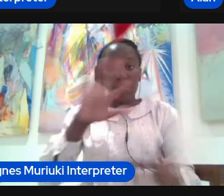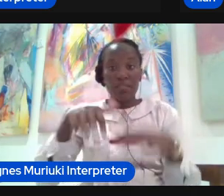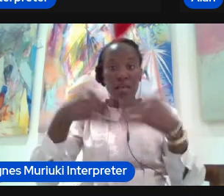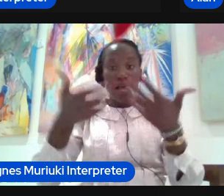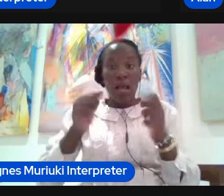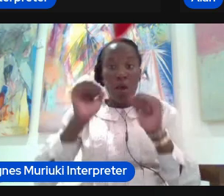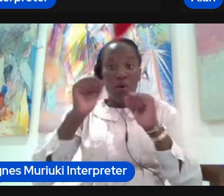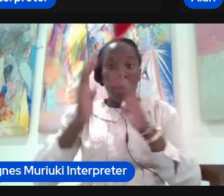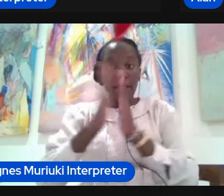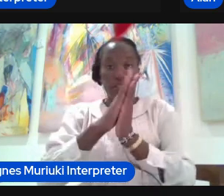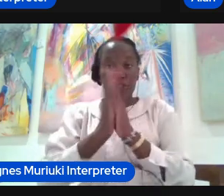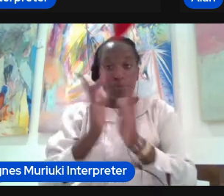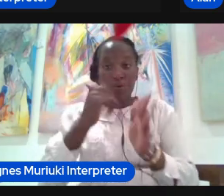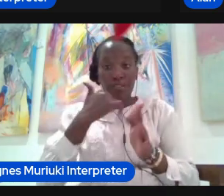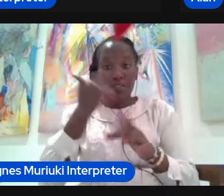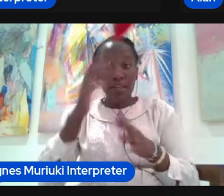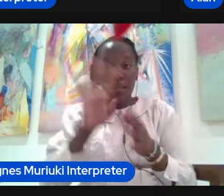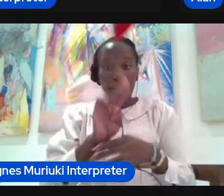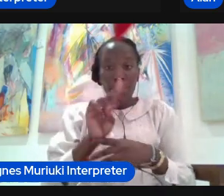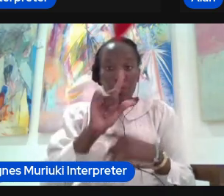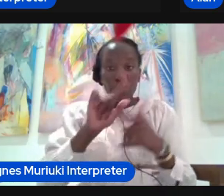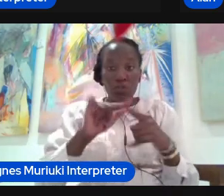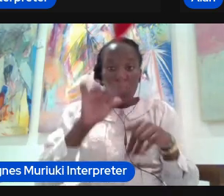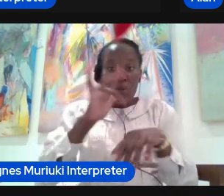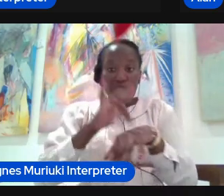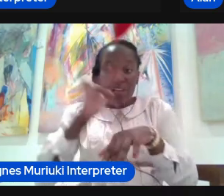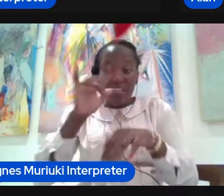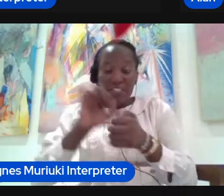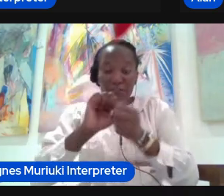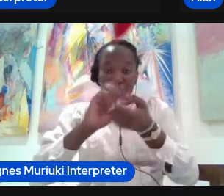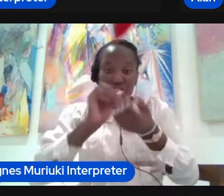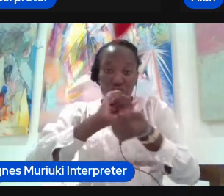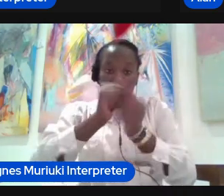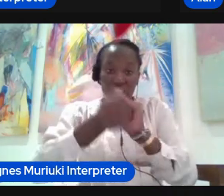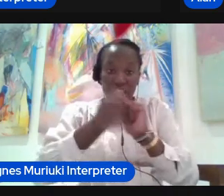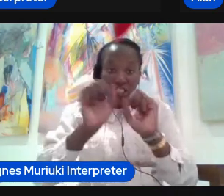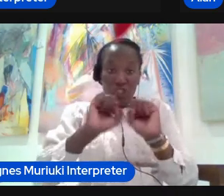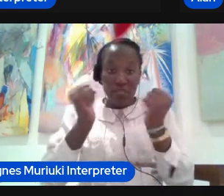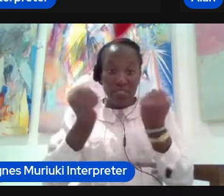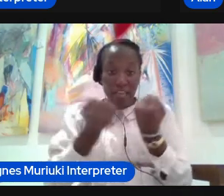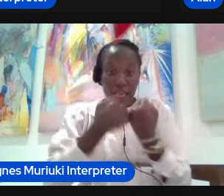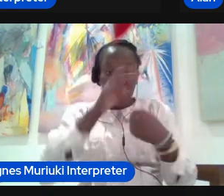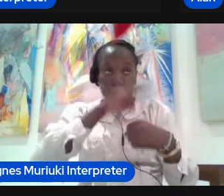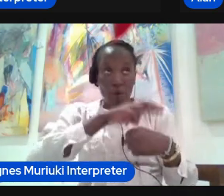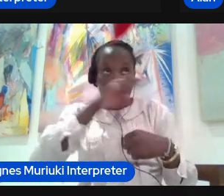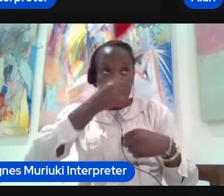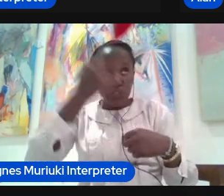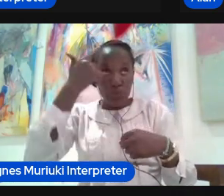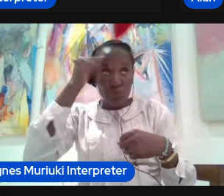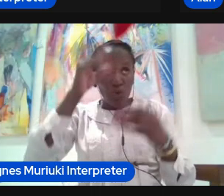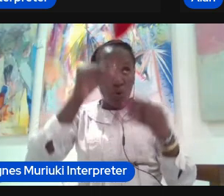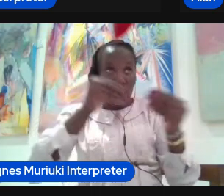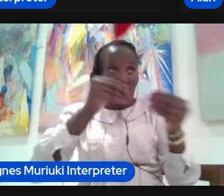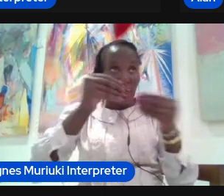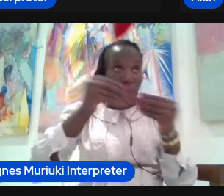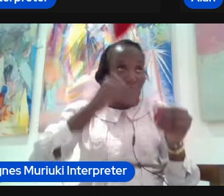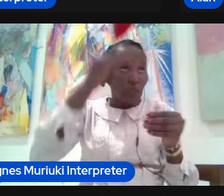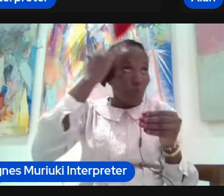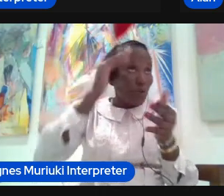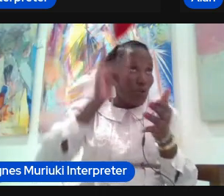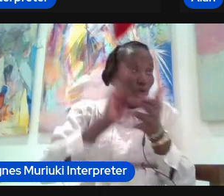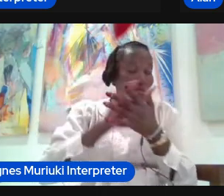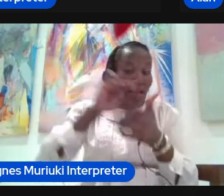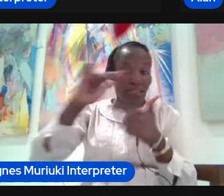to effectively shift societal attitudes towards disability? Uh, we know that, around